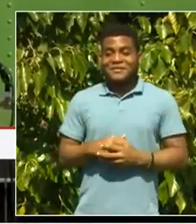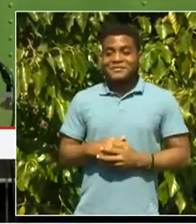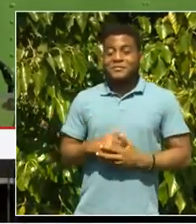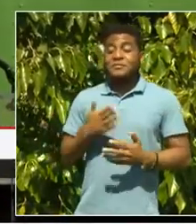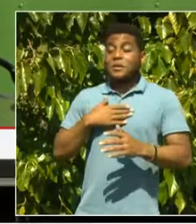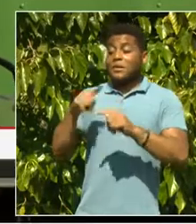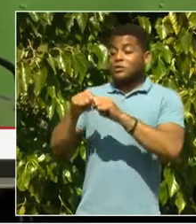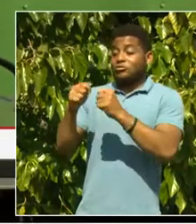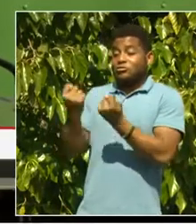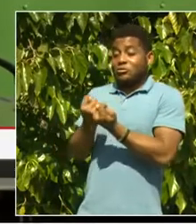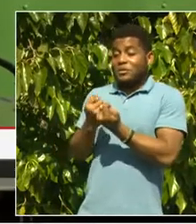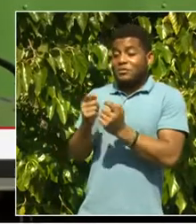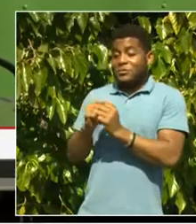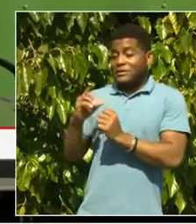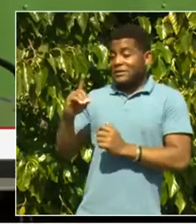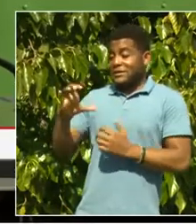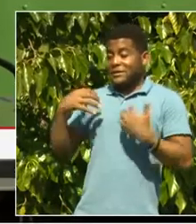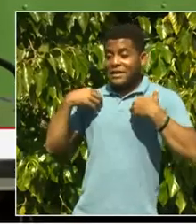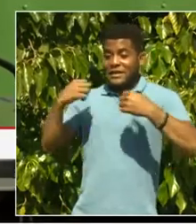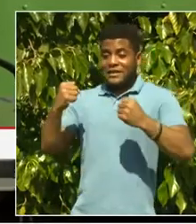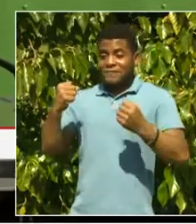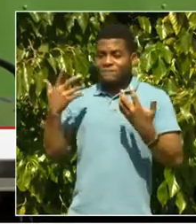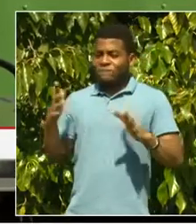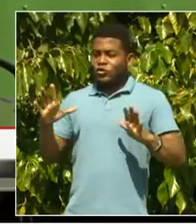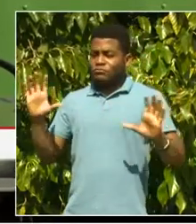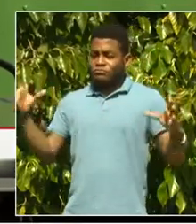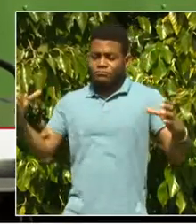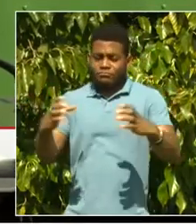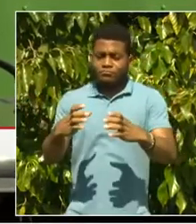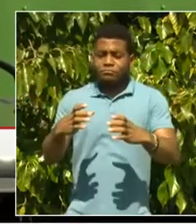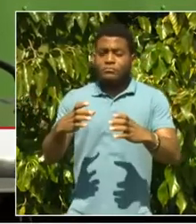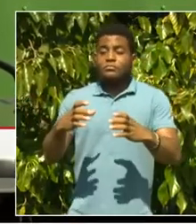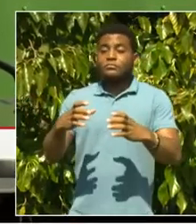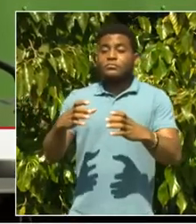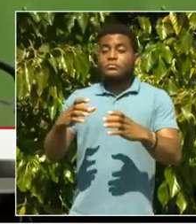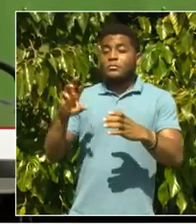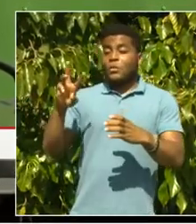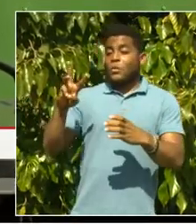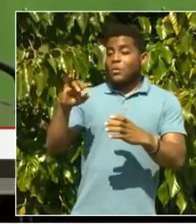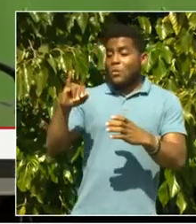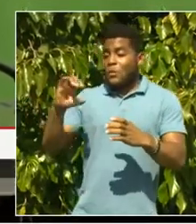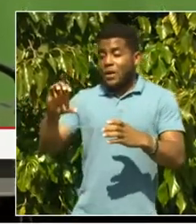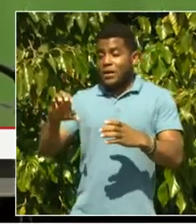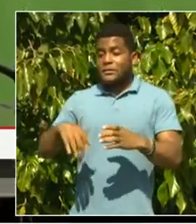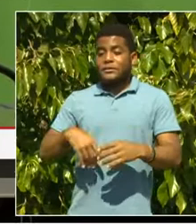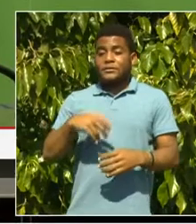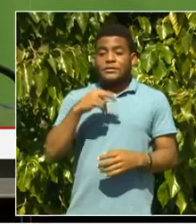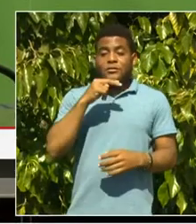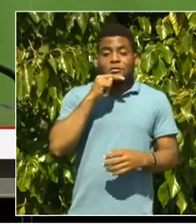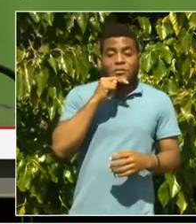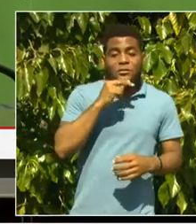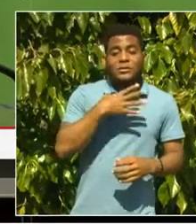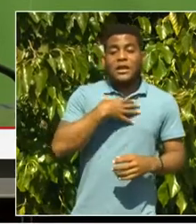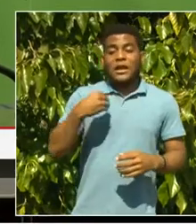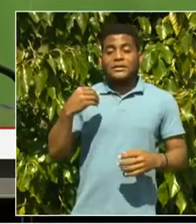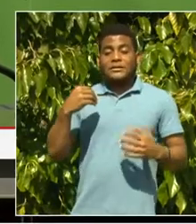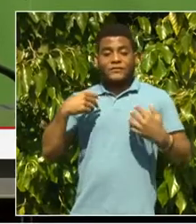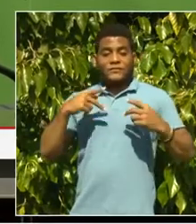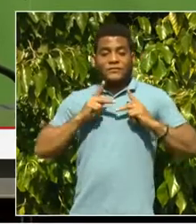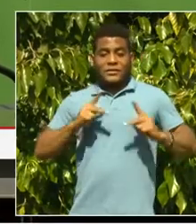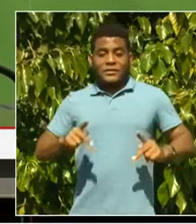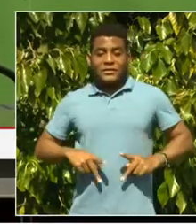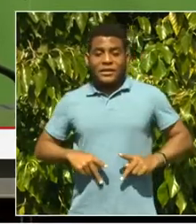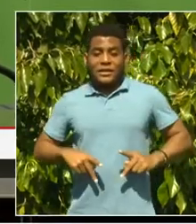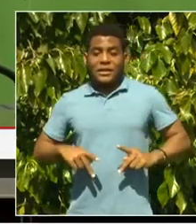to gather with some of our team from WIC and our Nutrition and Physical Fitness Bureau, and they are just full of smiles